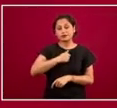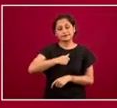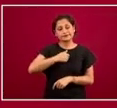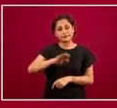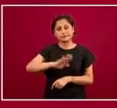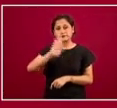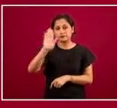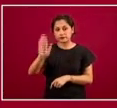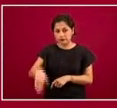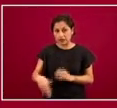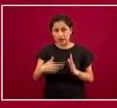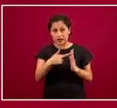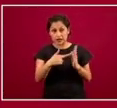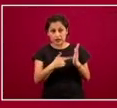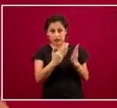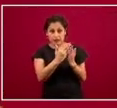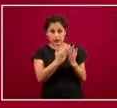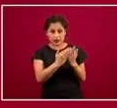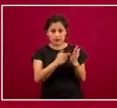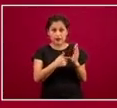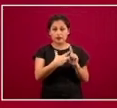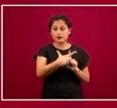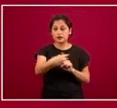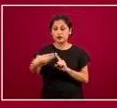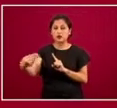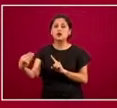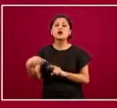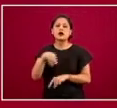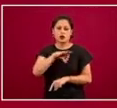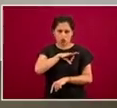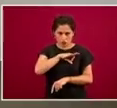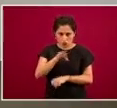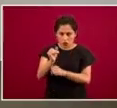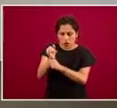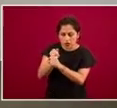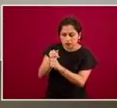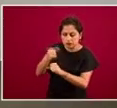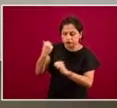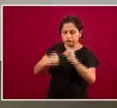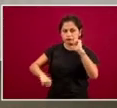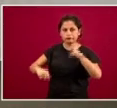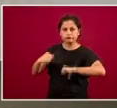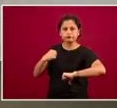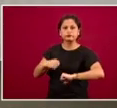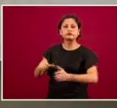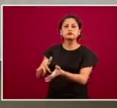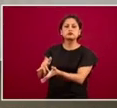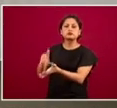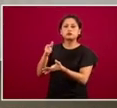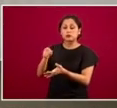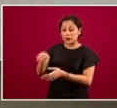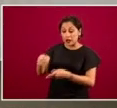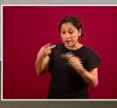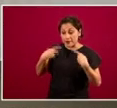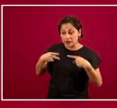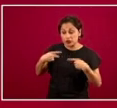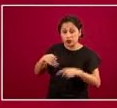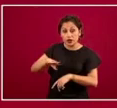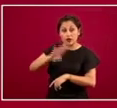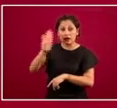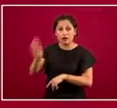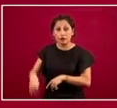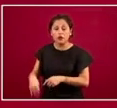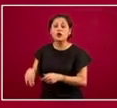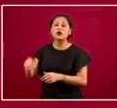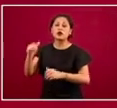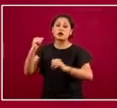the whole population. Talking about the fatalities, yes, the Center of Epidemiological Vigilance